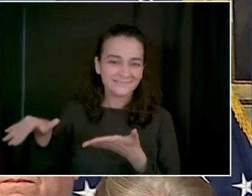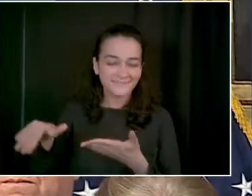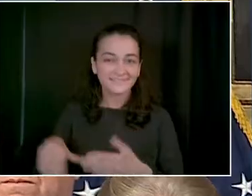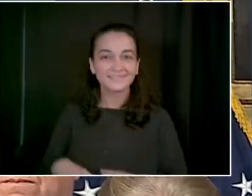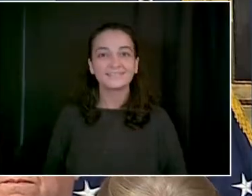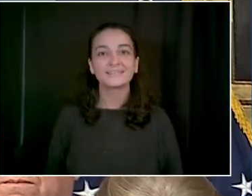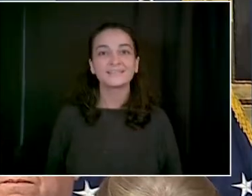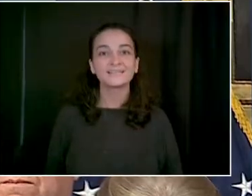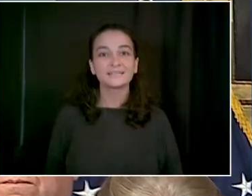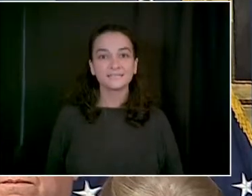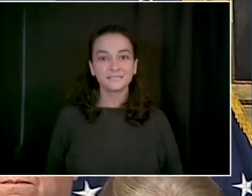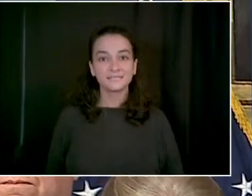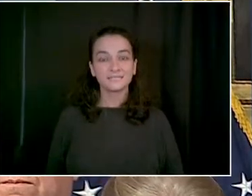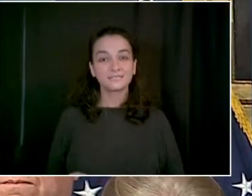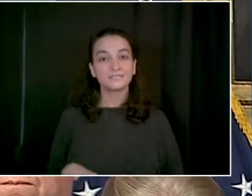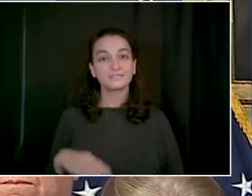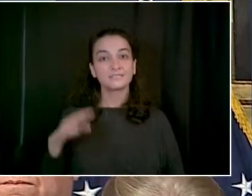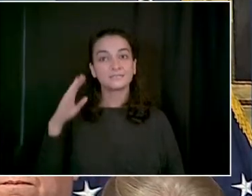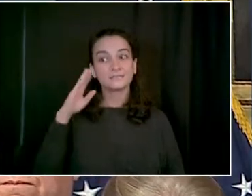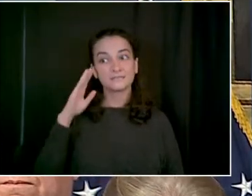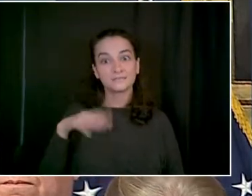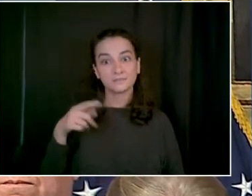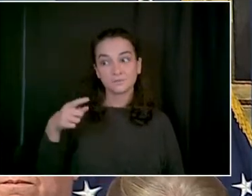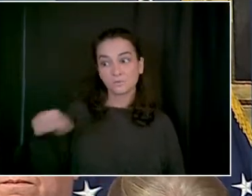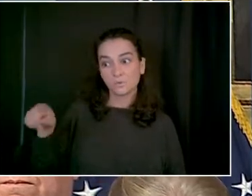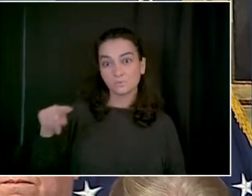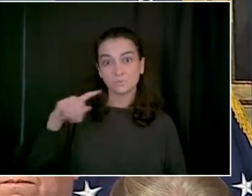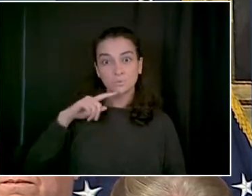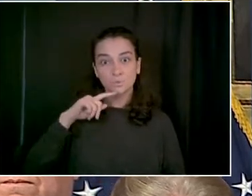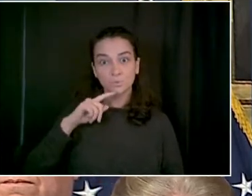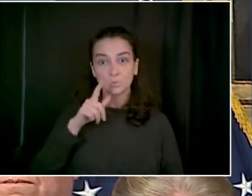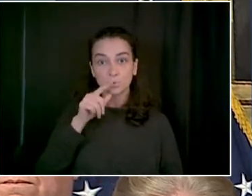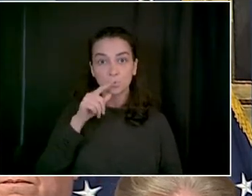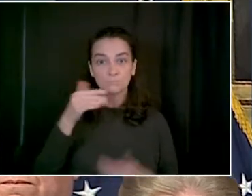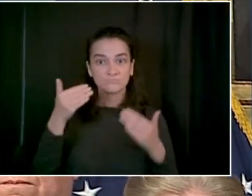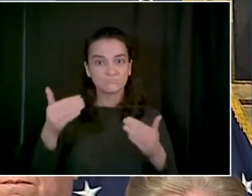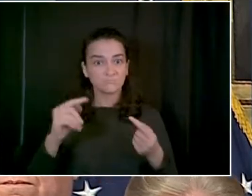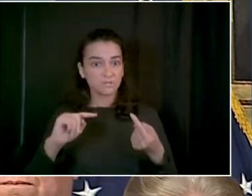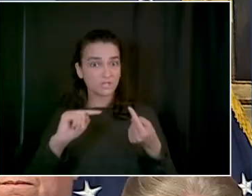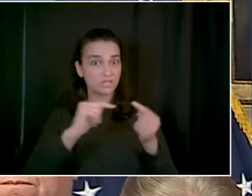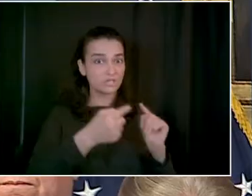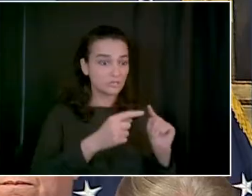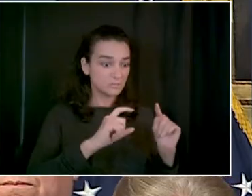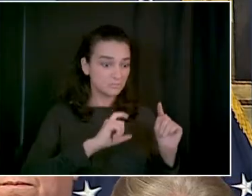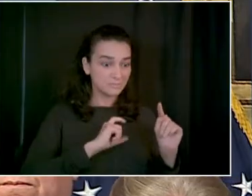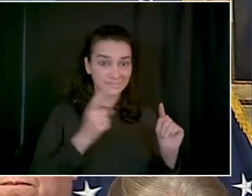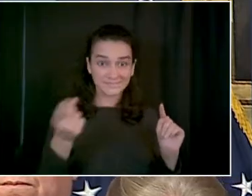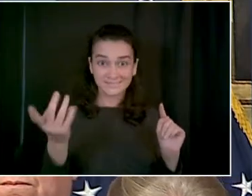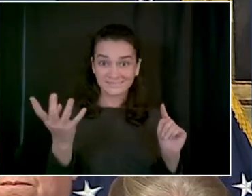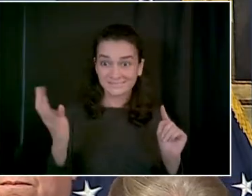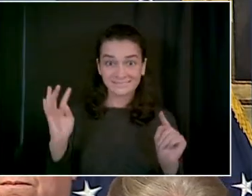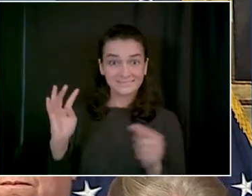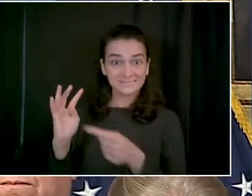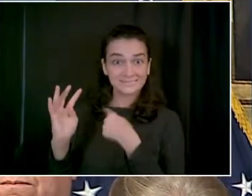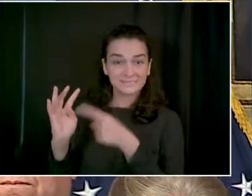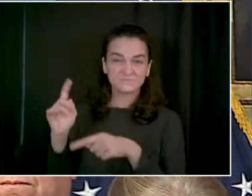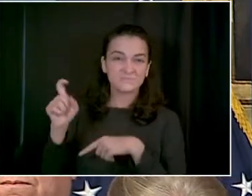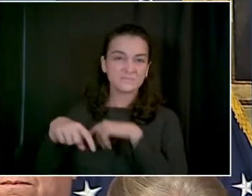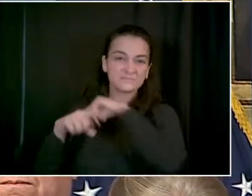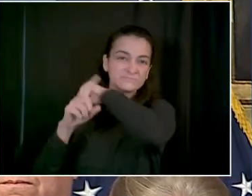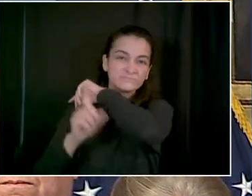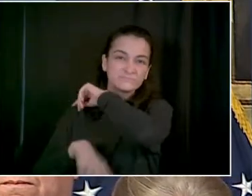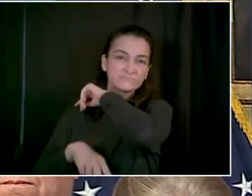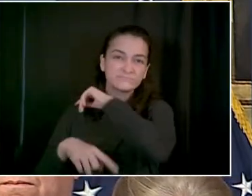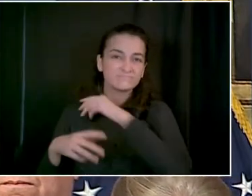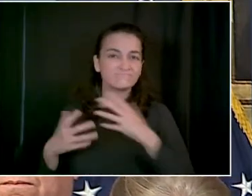accountable. They must be brought to justice. We have programs to deal with to prevent people from, young people from engaging in